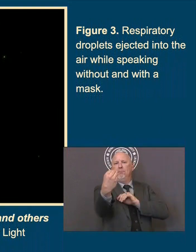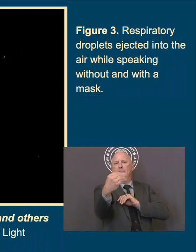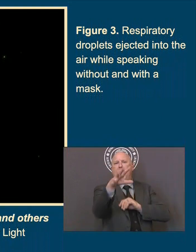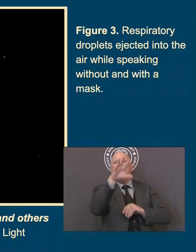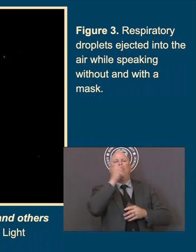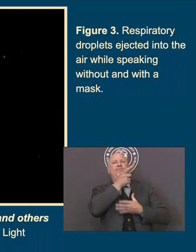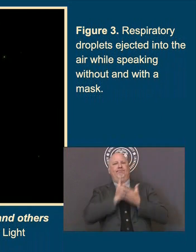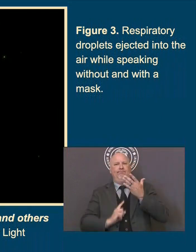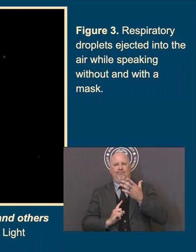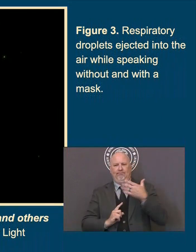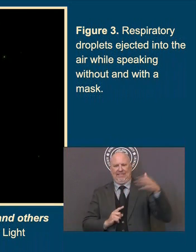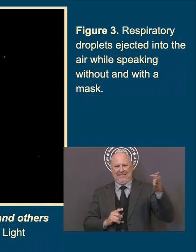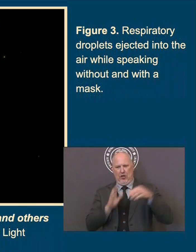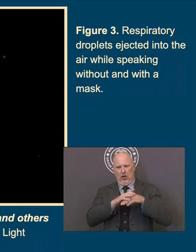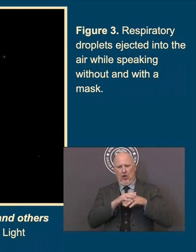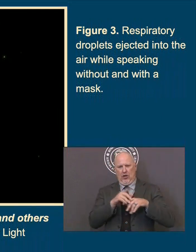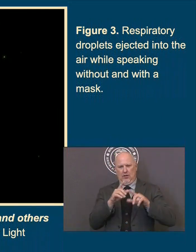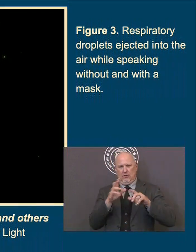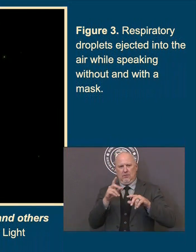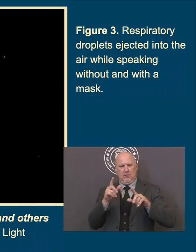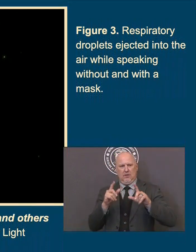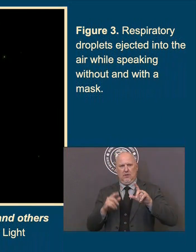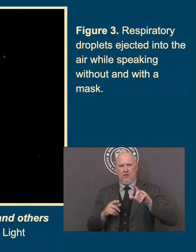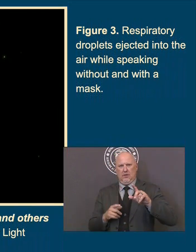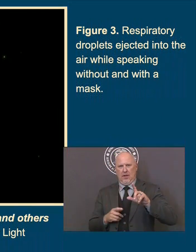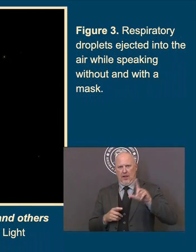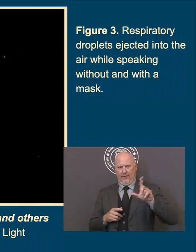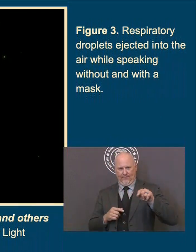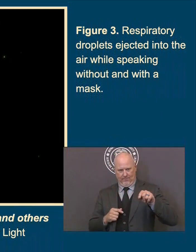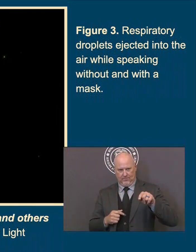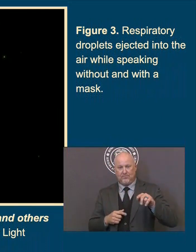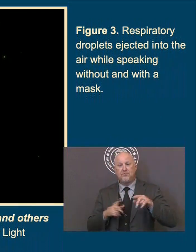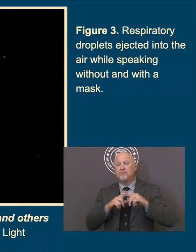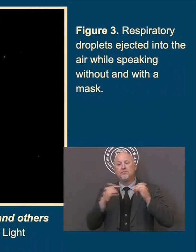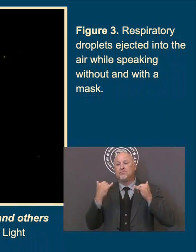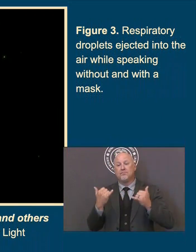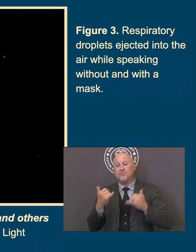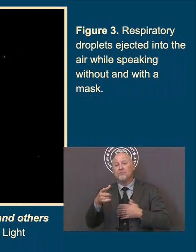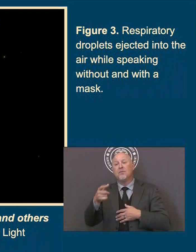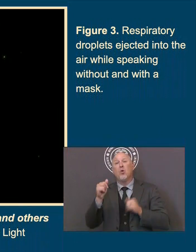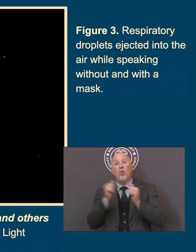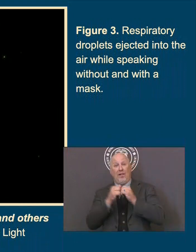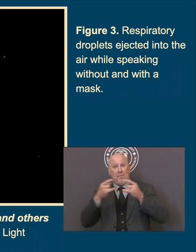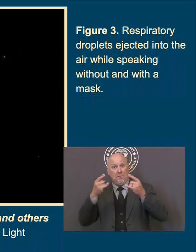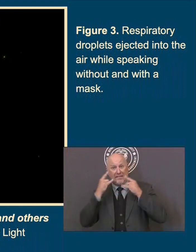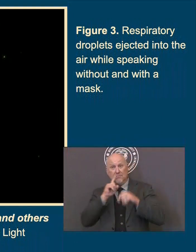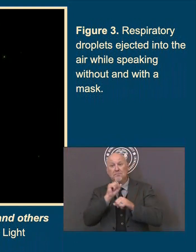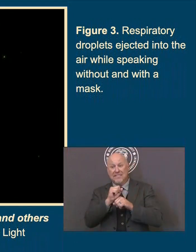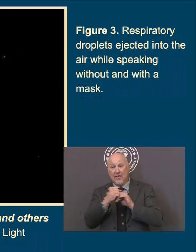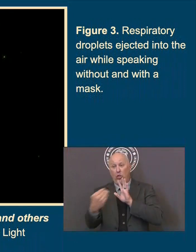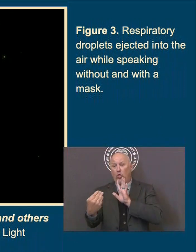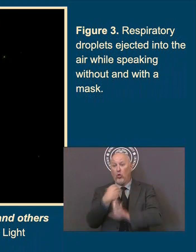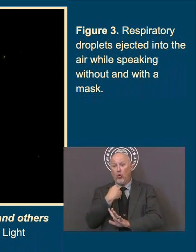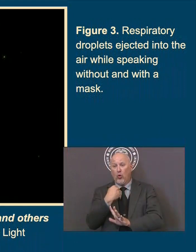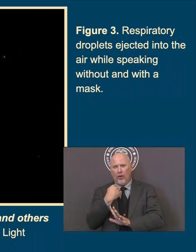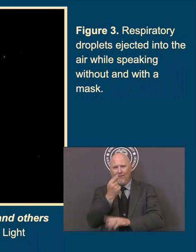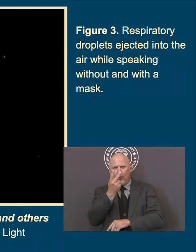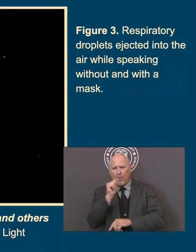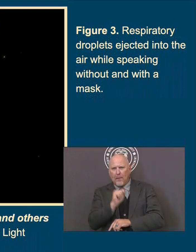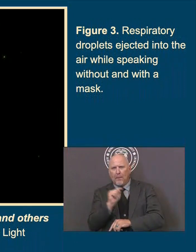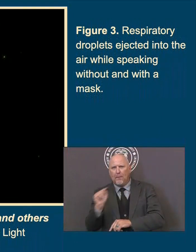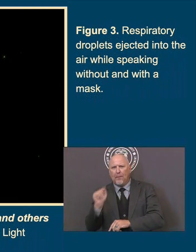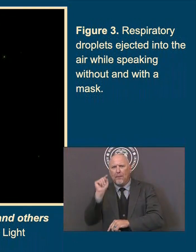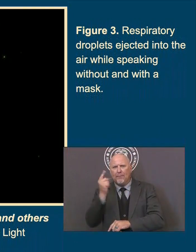90% of those droplets are contained within the mask. So this is what's called source control in public health.